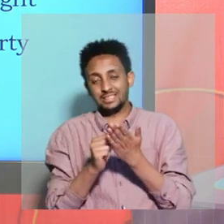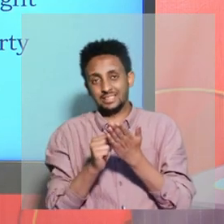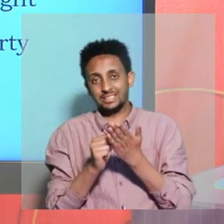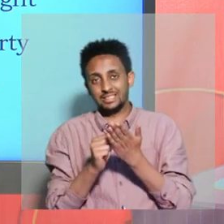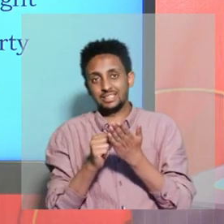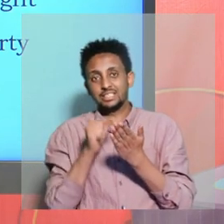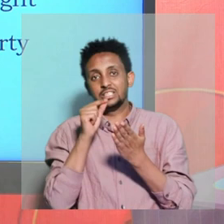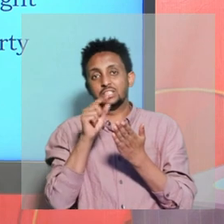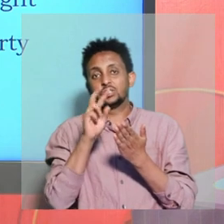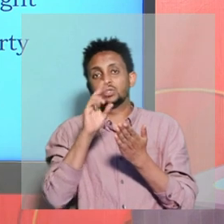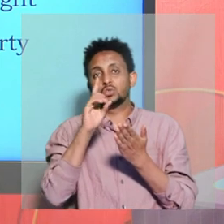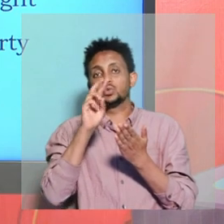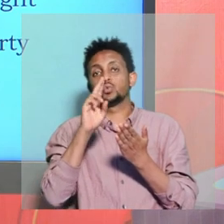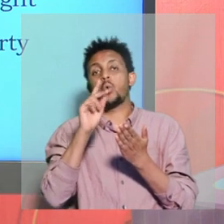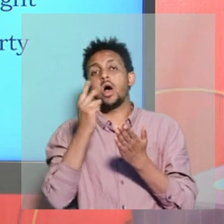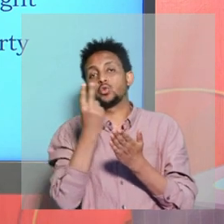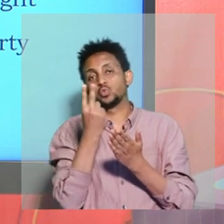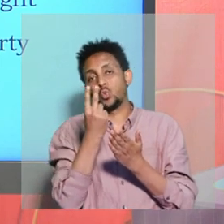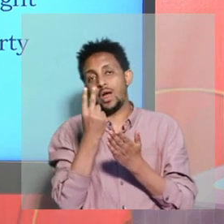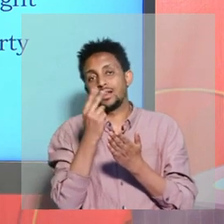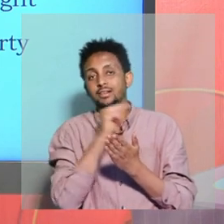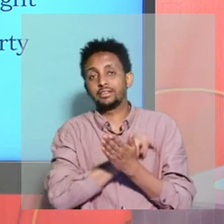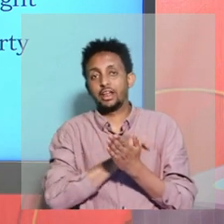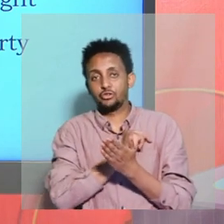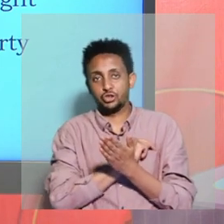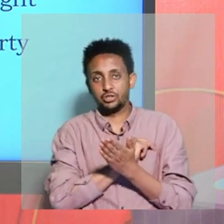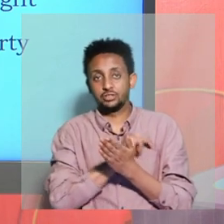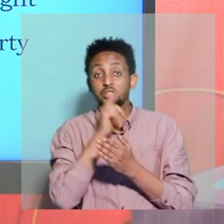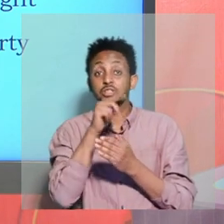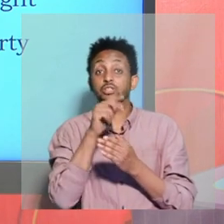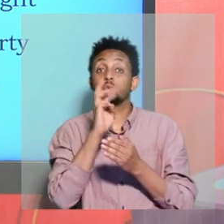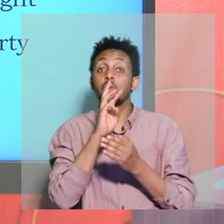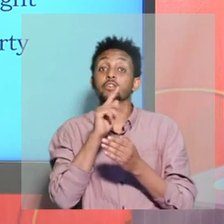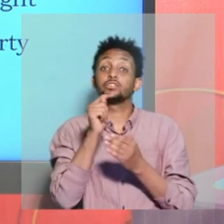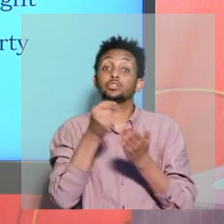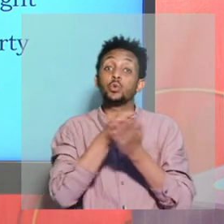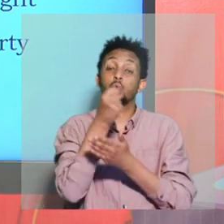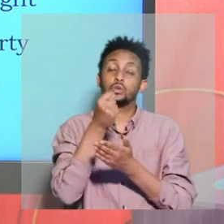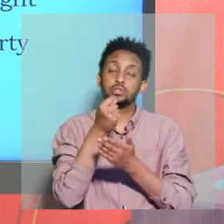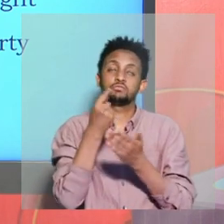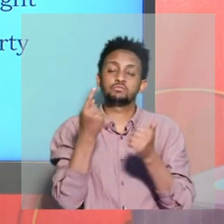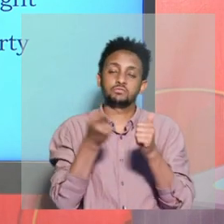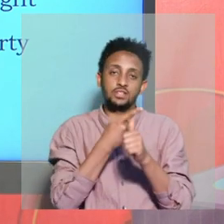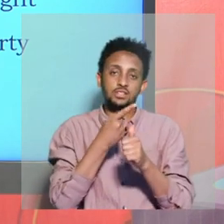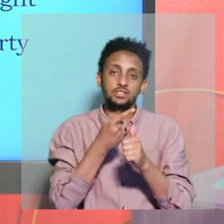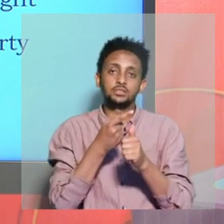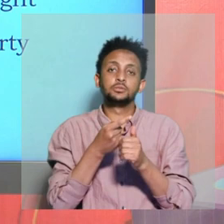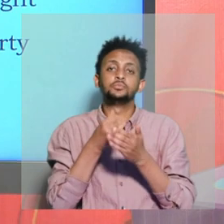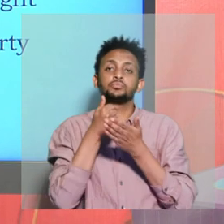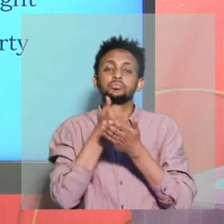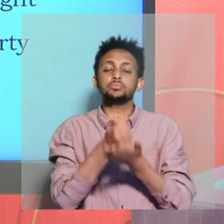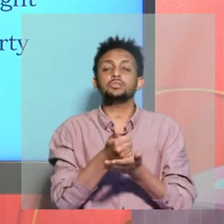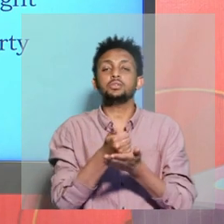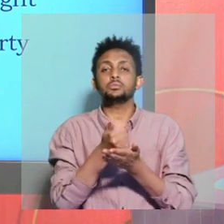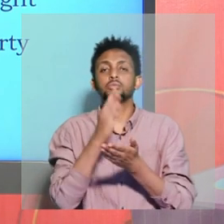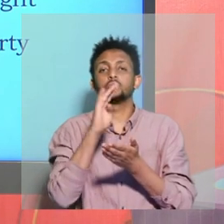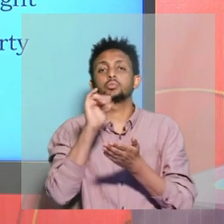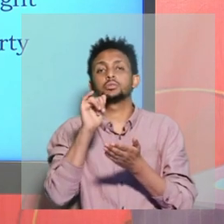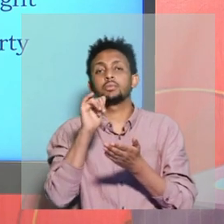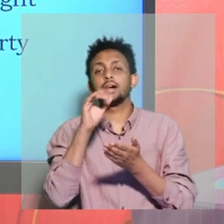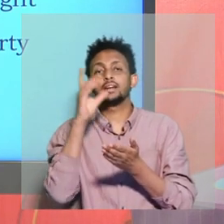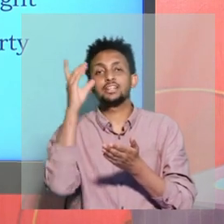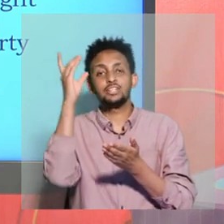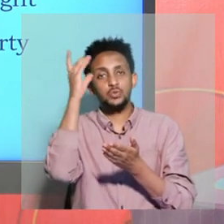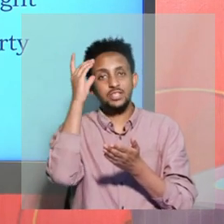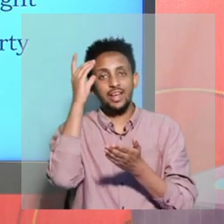wave and particle dual nature. That's what it says. So wave theory was first proposed by